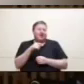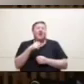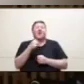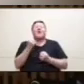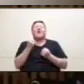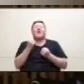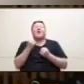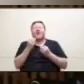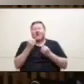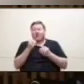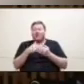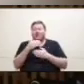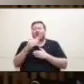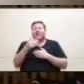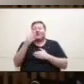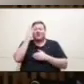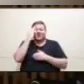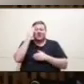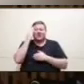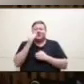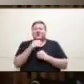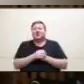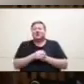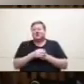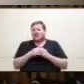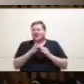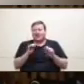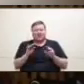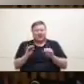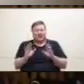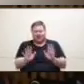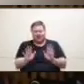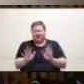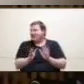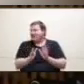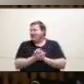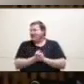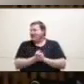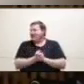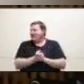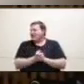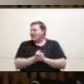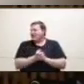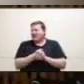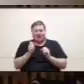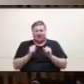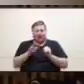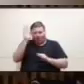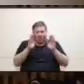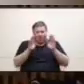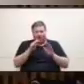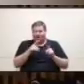Let's go to the lady. Start. No. No, if you raise like that, you'll be following like that.